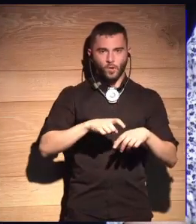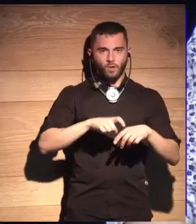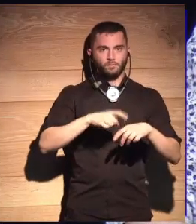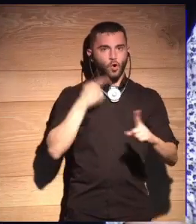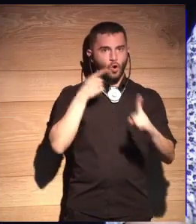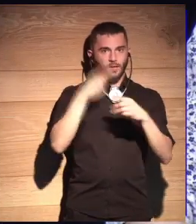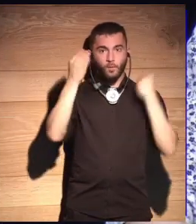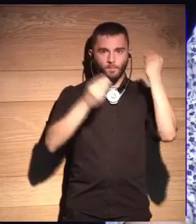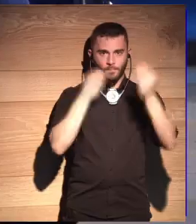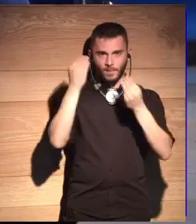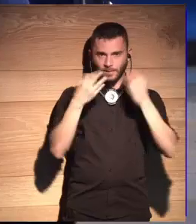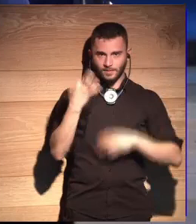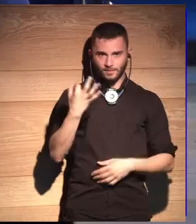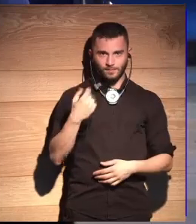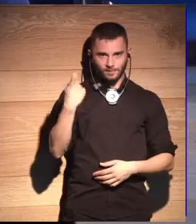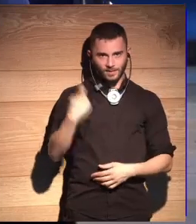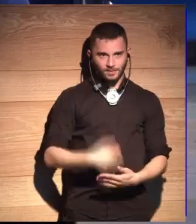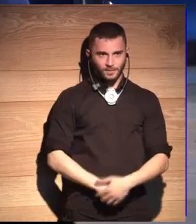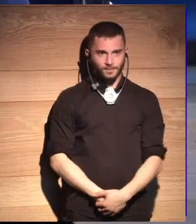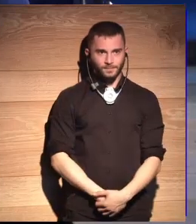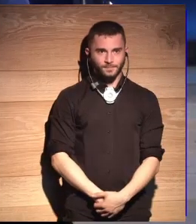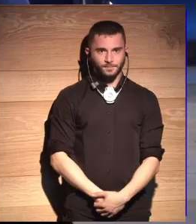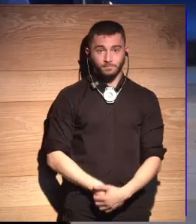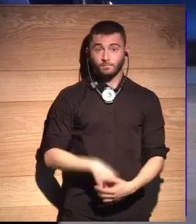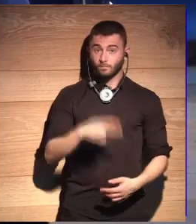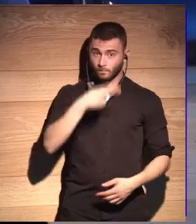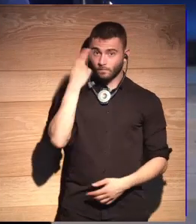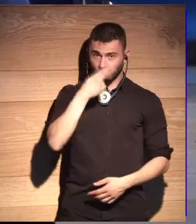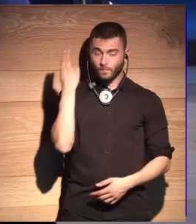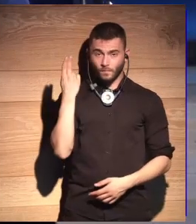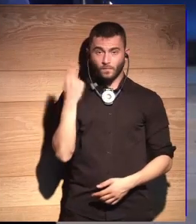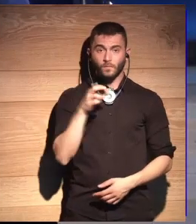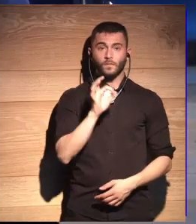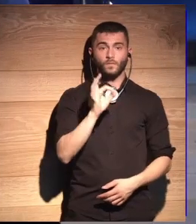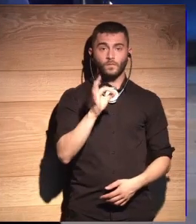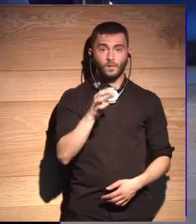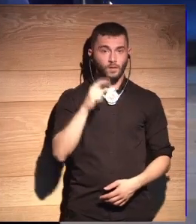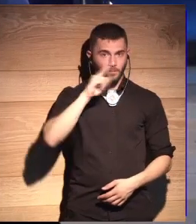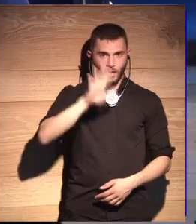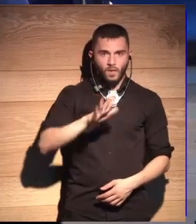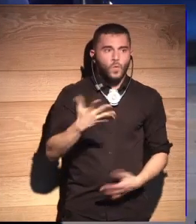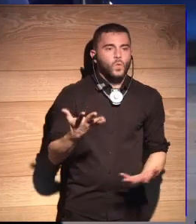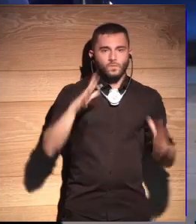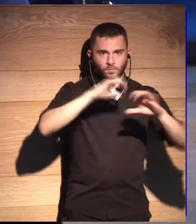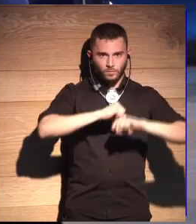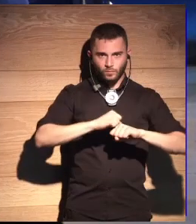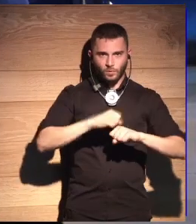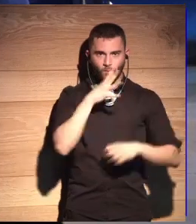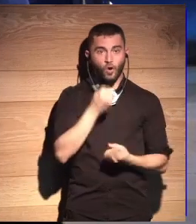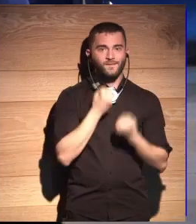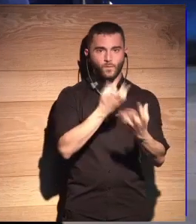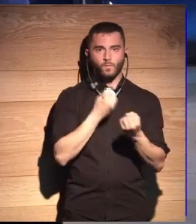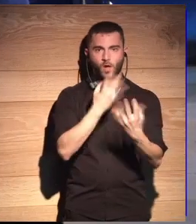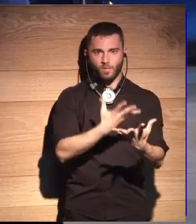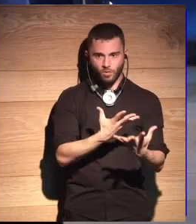a little moment just to reflect upon things, to think about things. It is very interesting. It